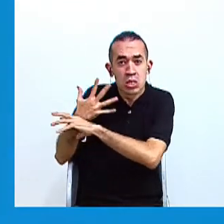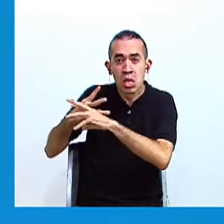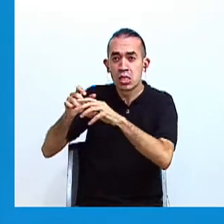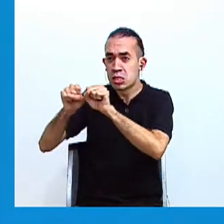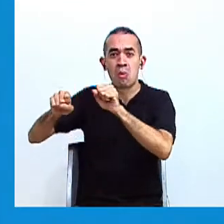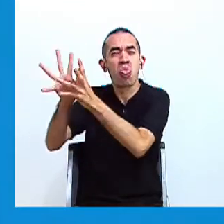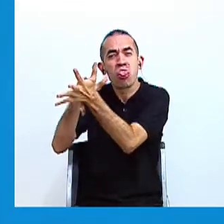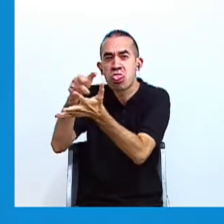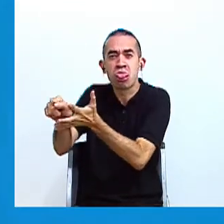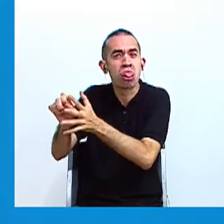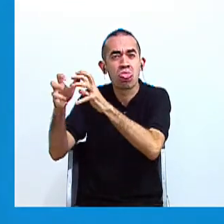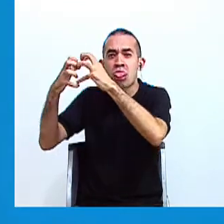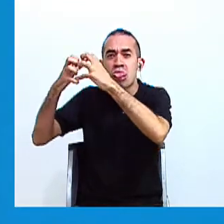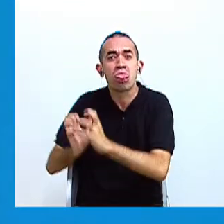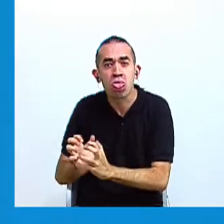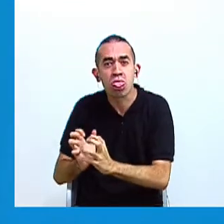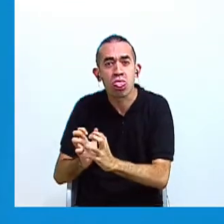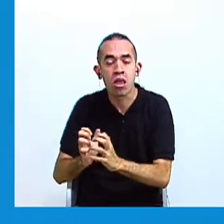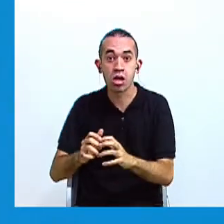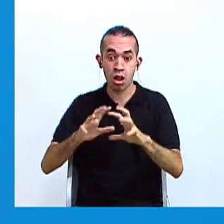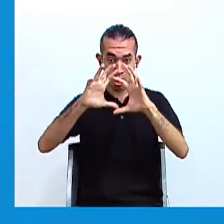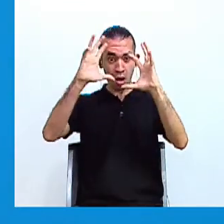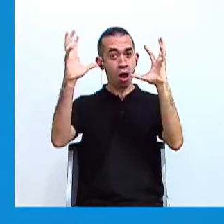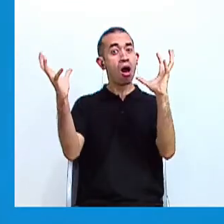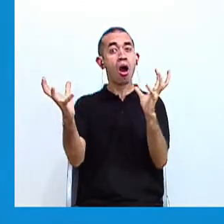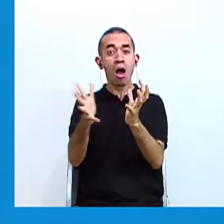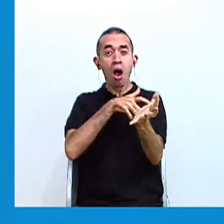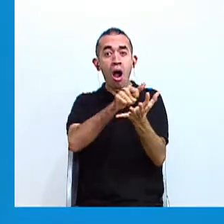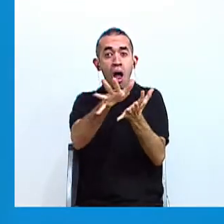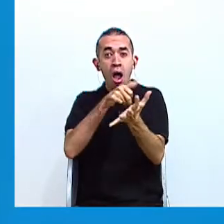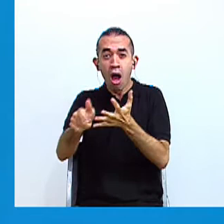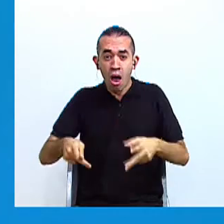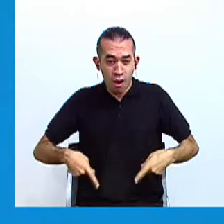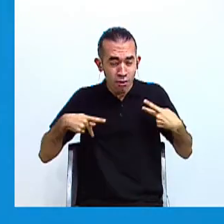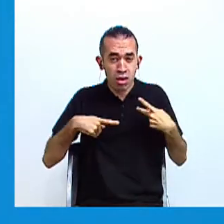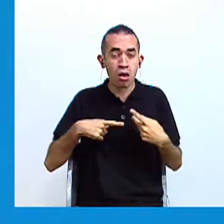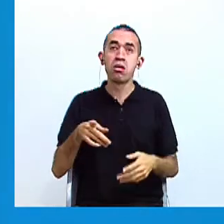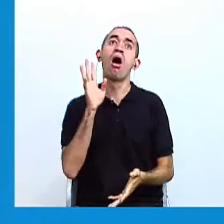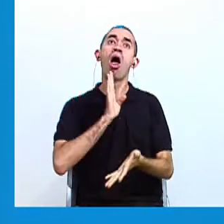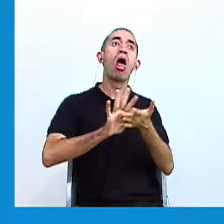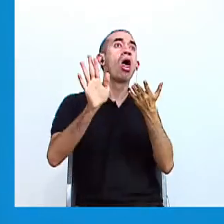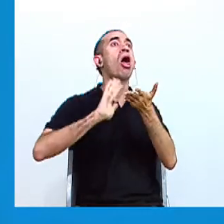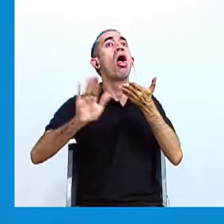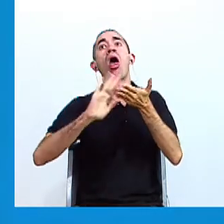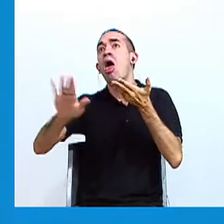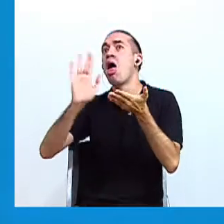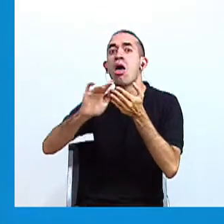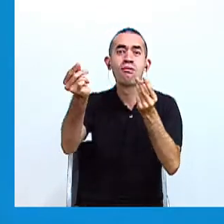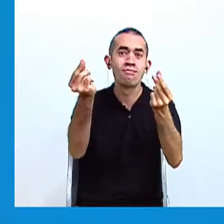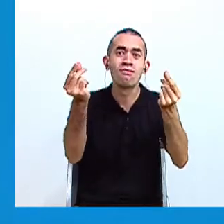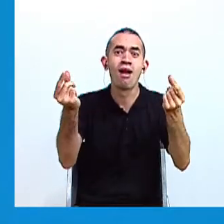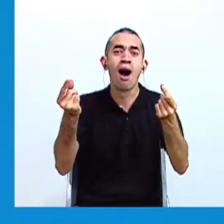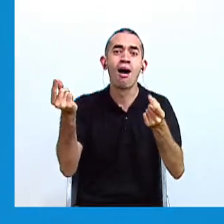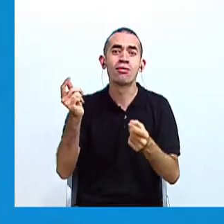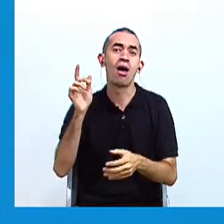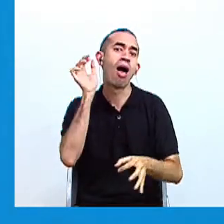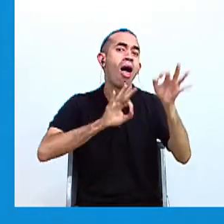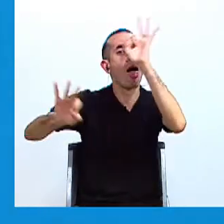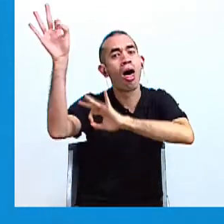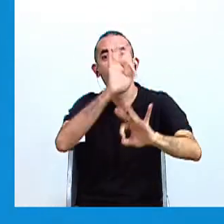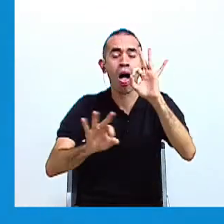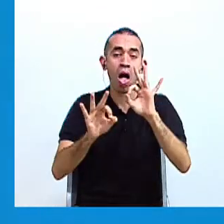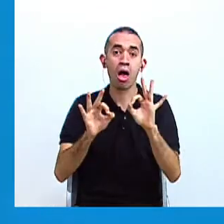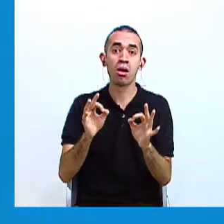in the beginning of a mass extinction, and all you can talk about is money and fairy tales of